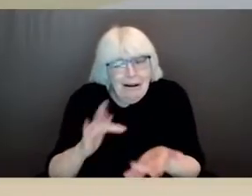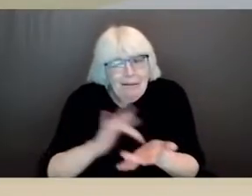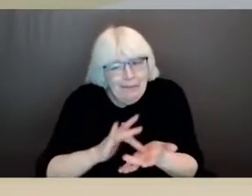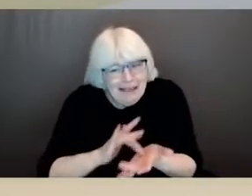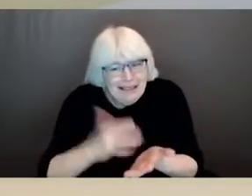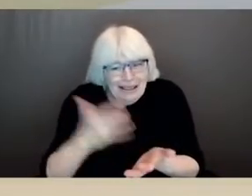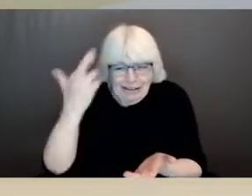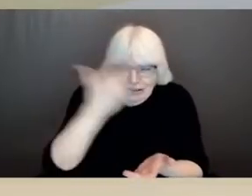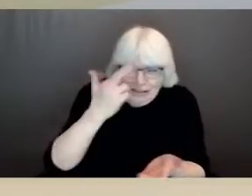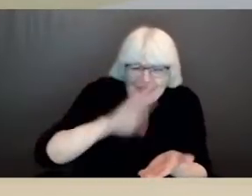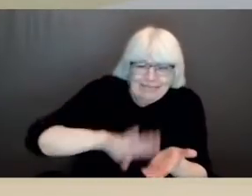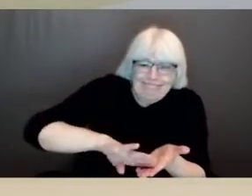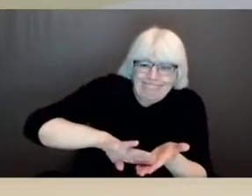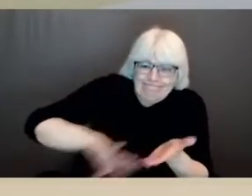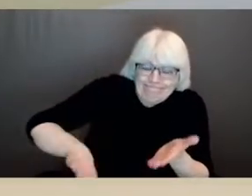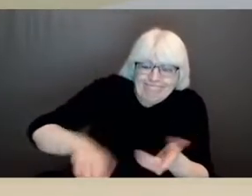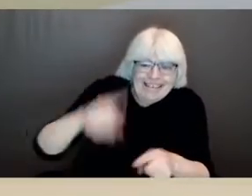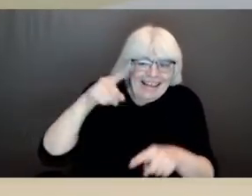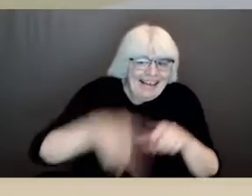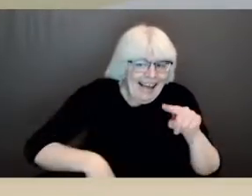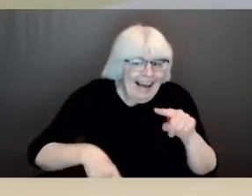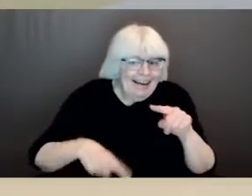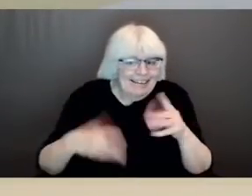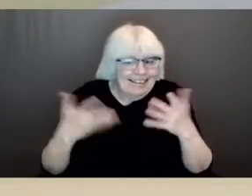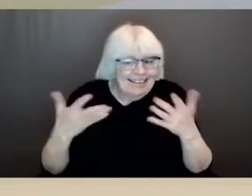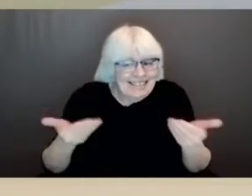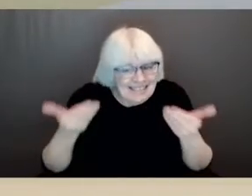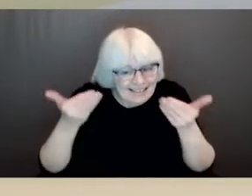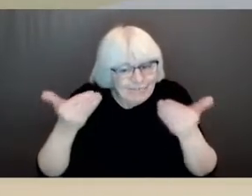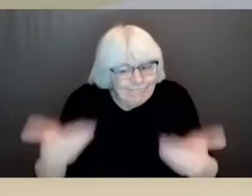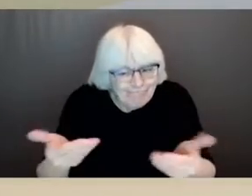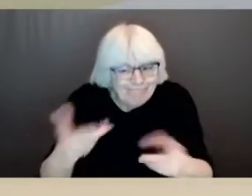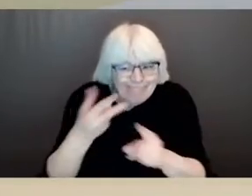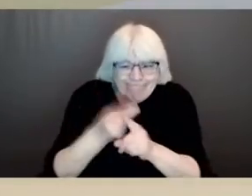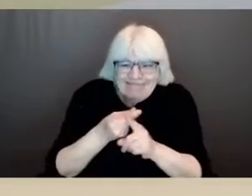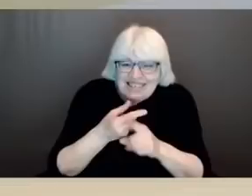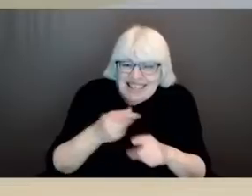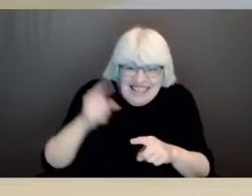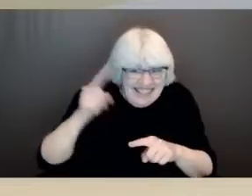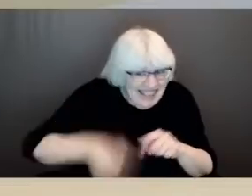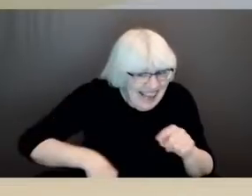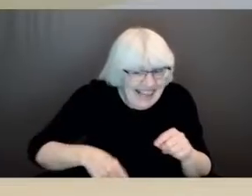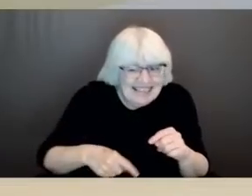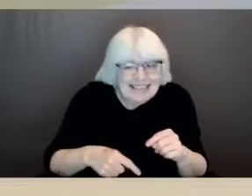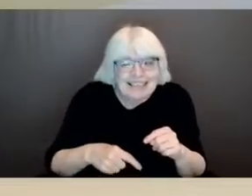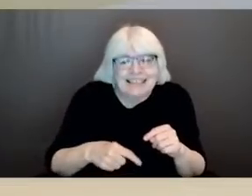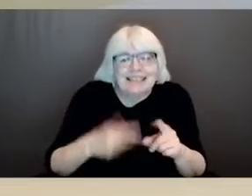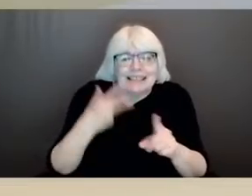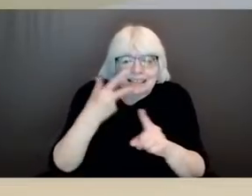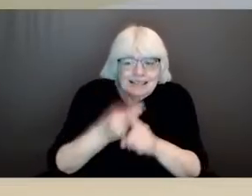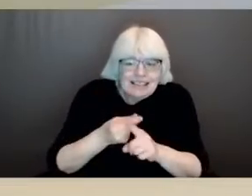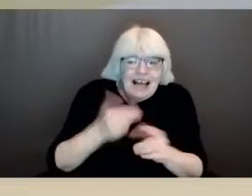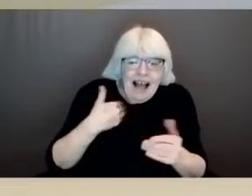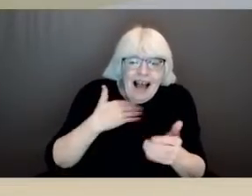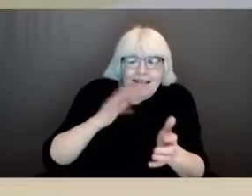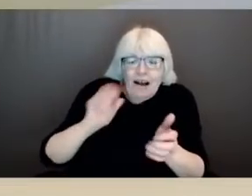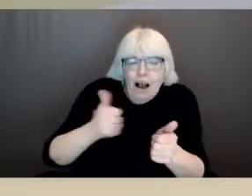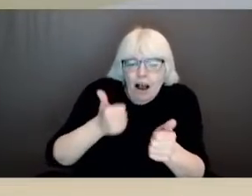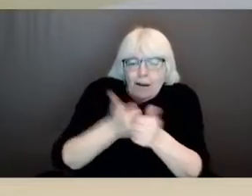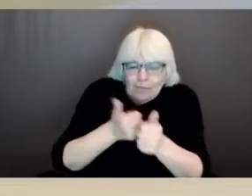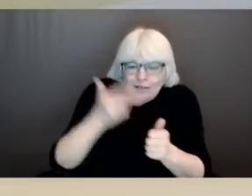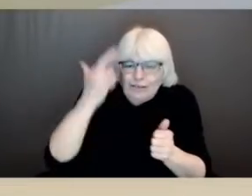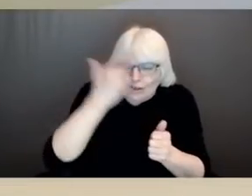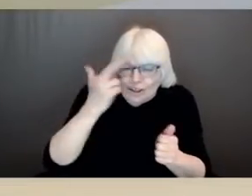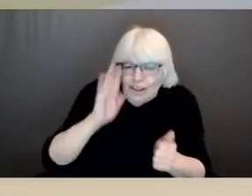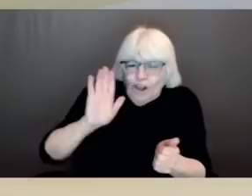and for those who are unable to be vaccinated for medical conditions or have had one dose